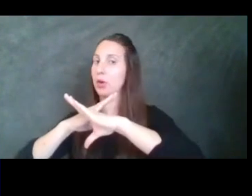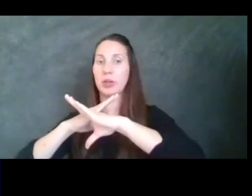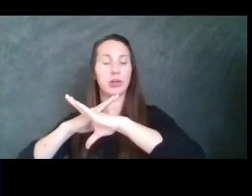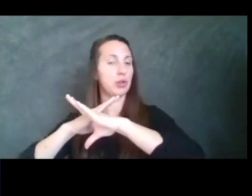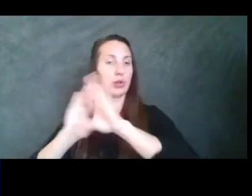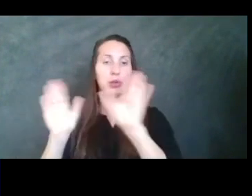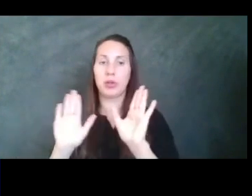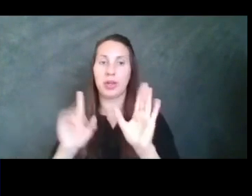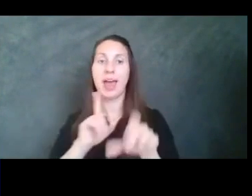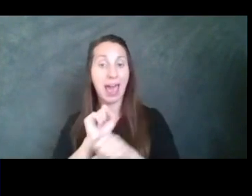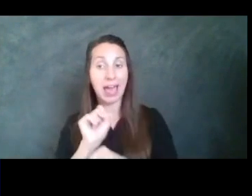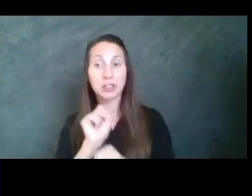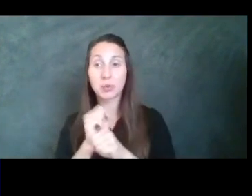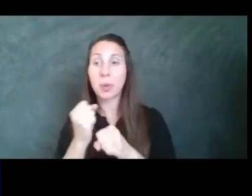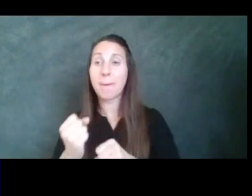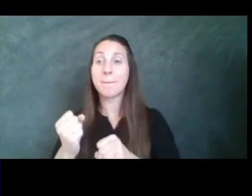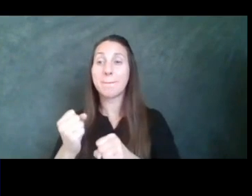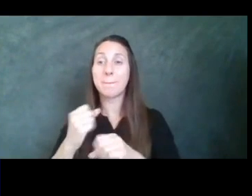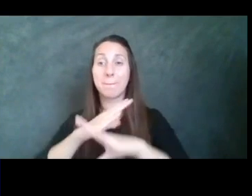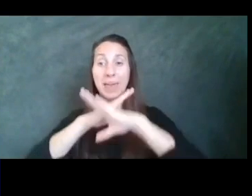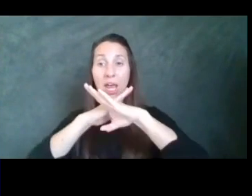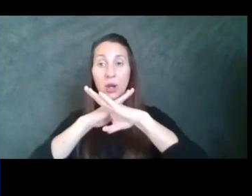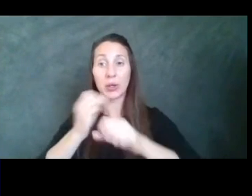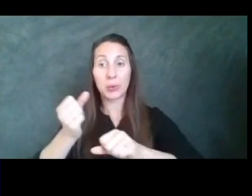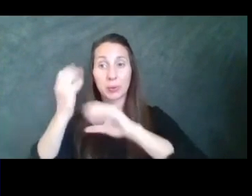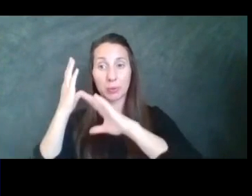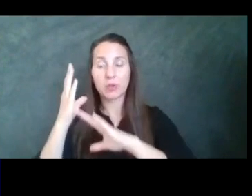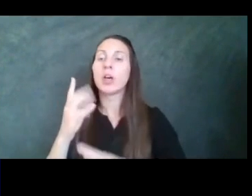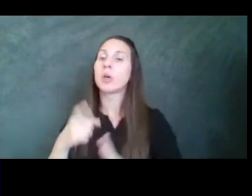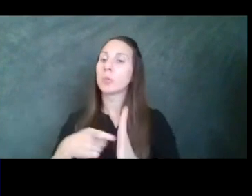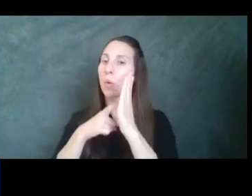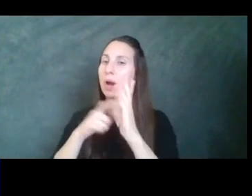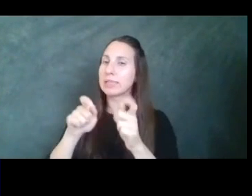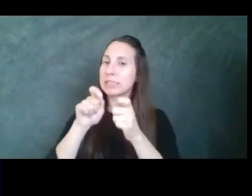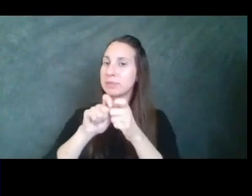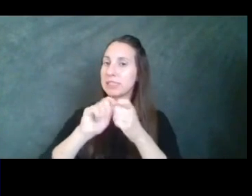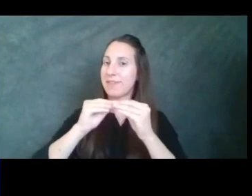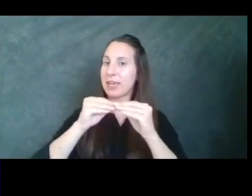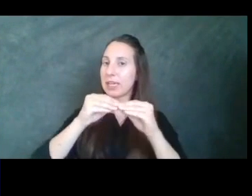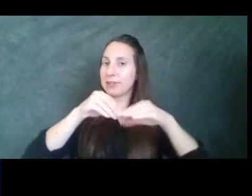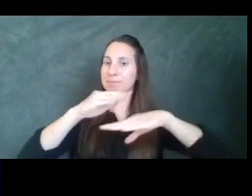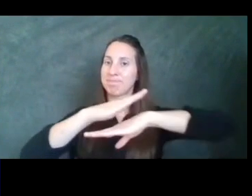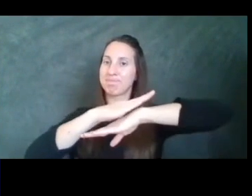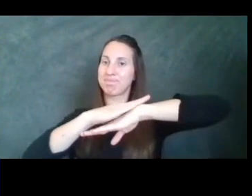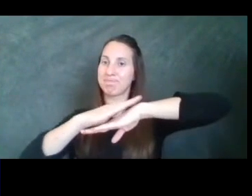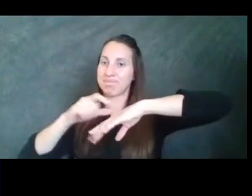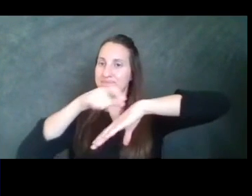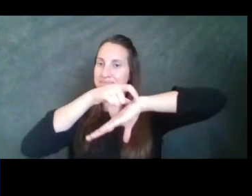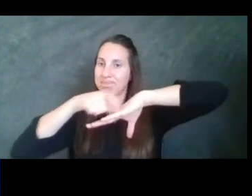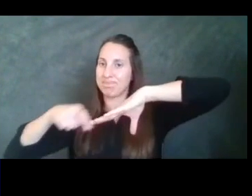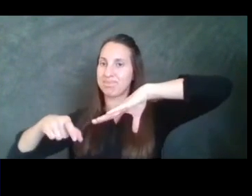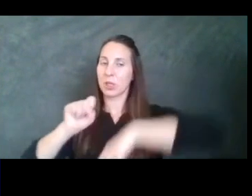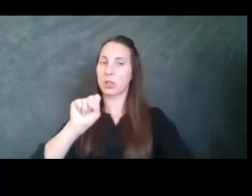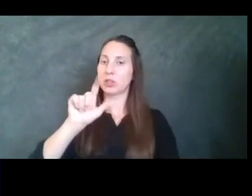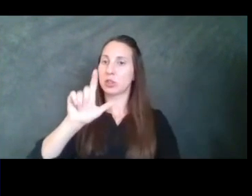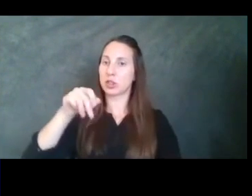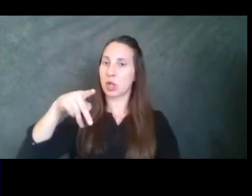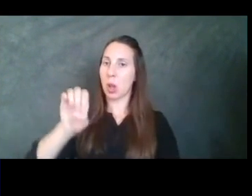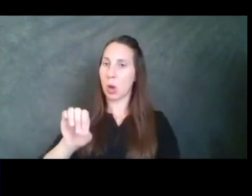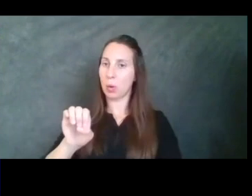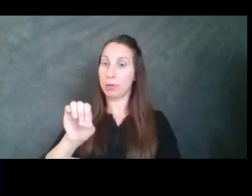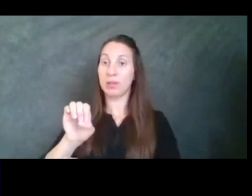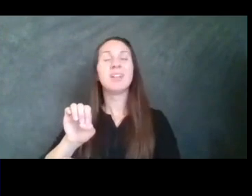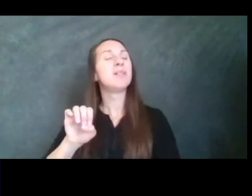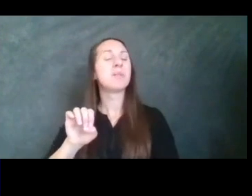have barrier removal, it has to have a certain slope. The problem is when a lot of people do barrier removal, they sort of jerry-rig it